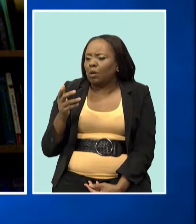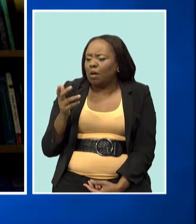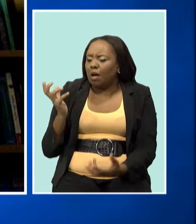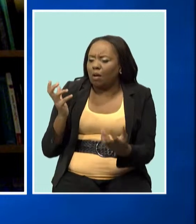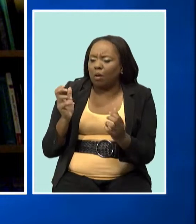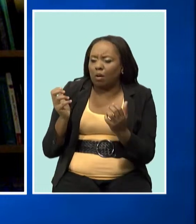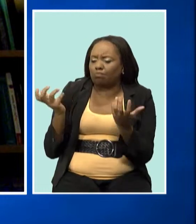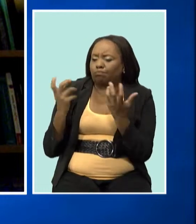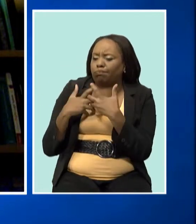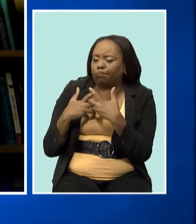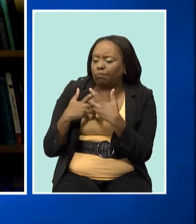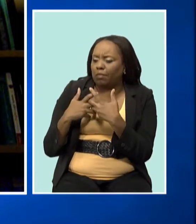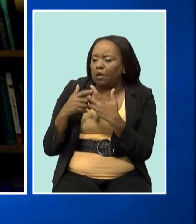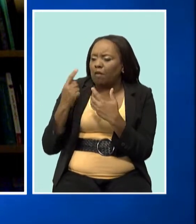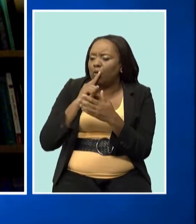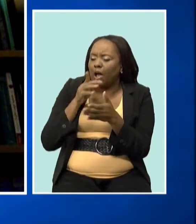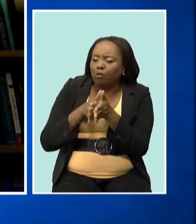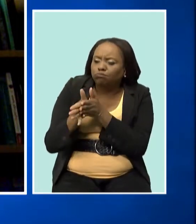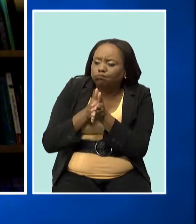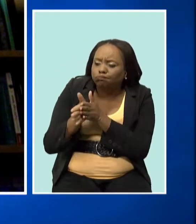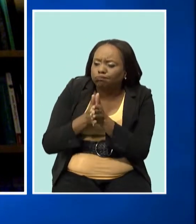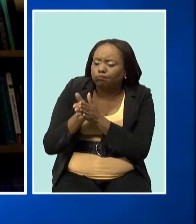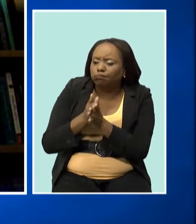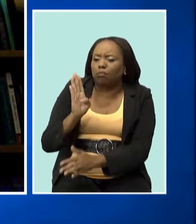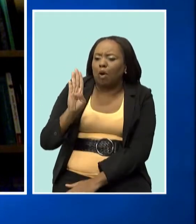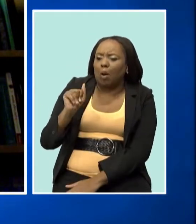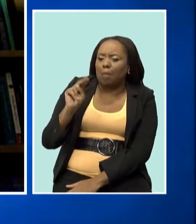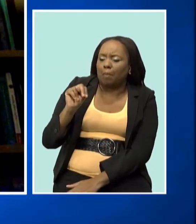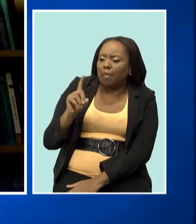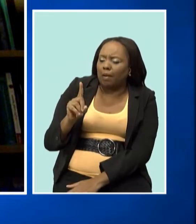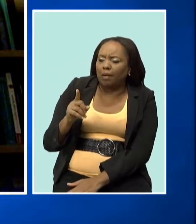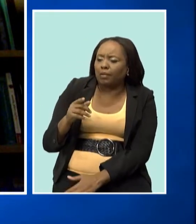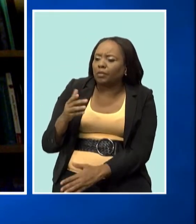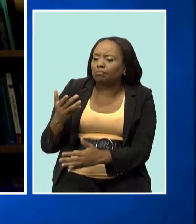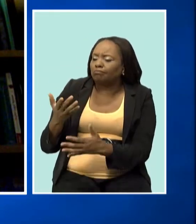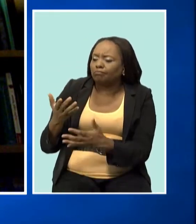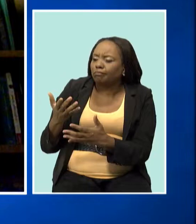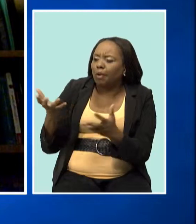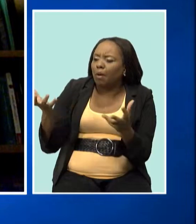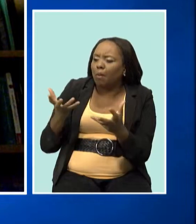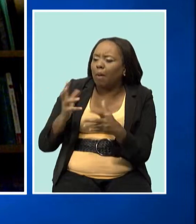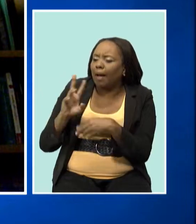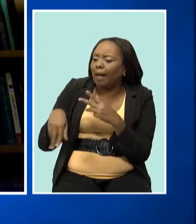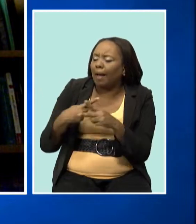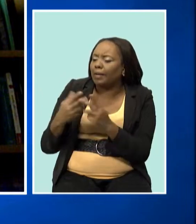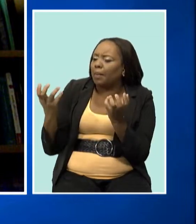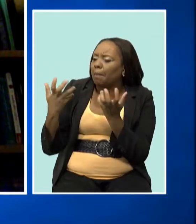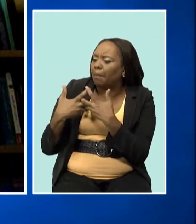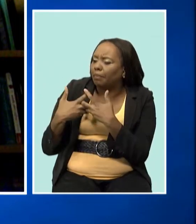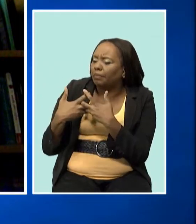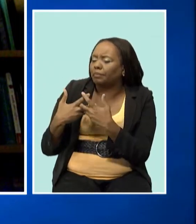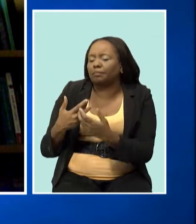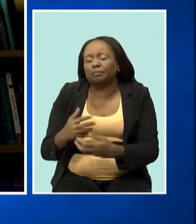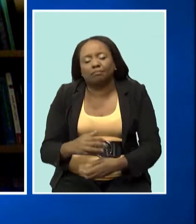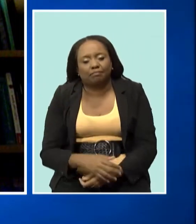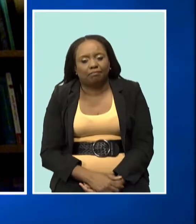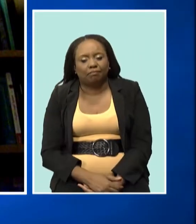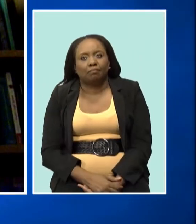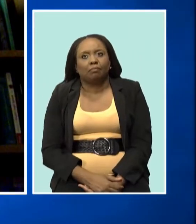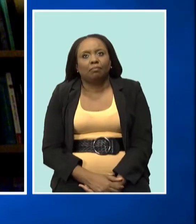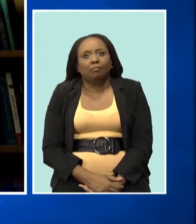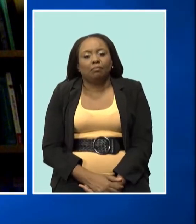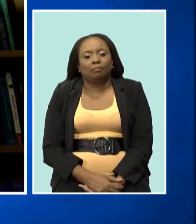on NewsNight. Talk to us about this early launch. You're launching in April and it's a new band as well. Hi,